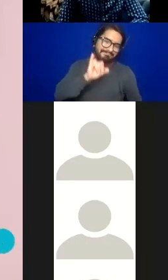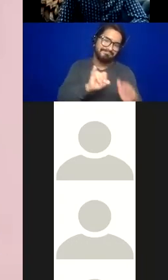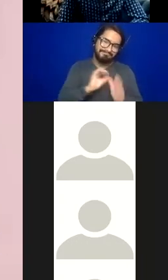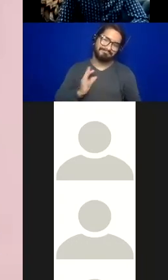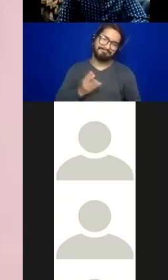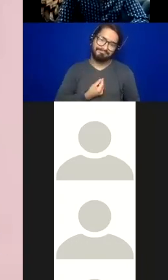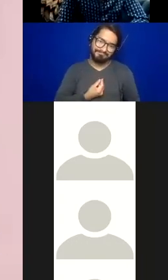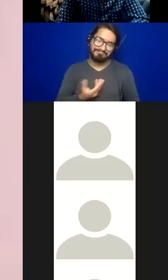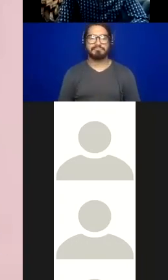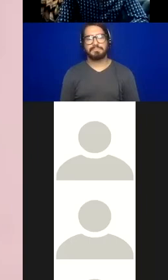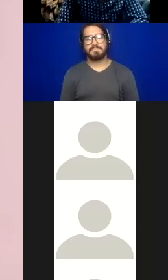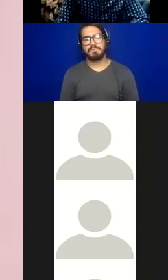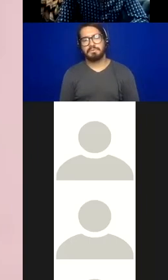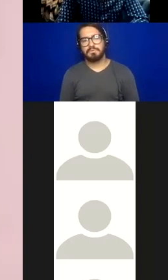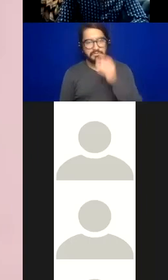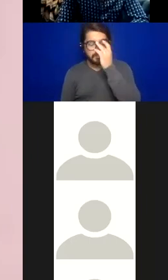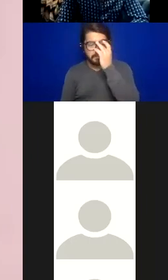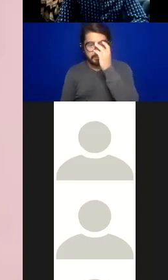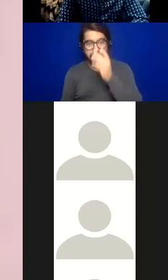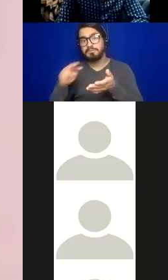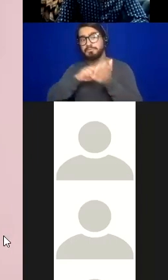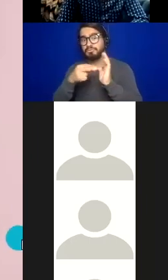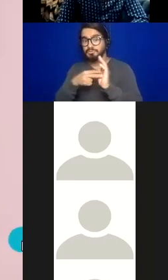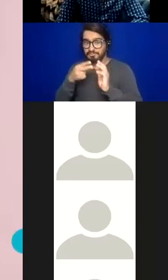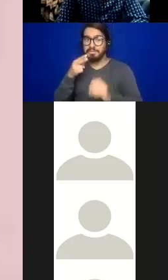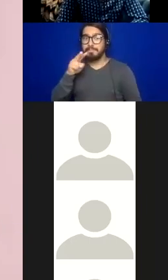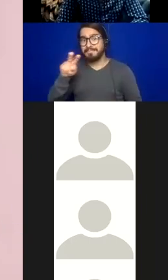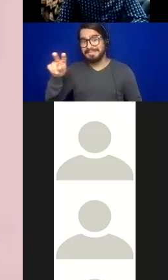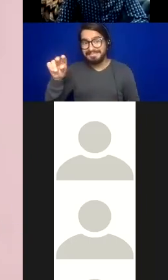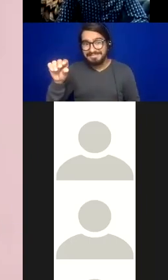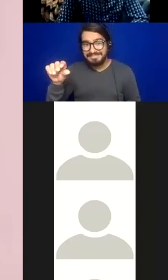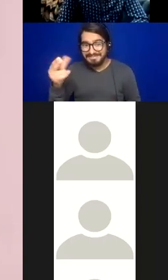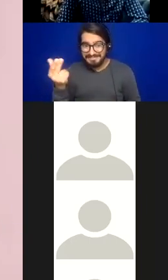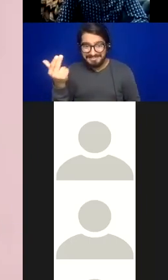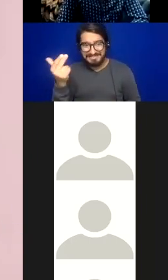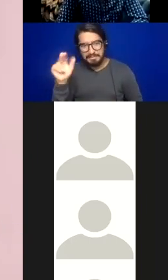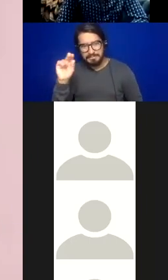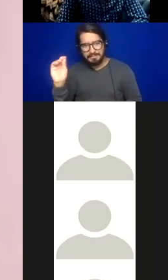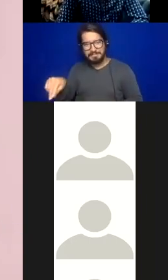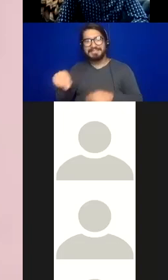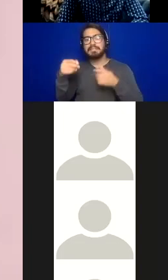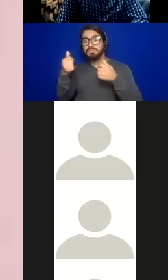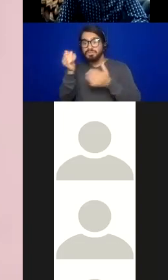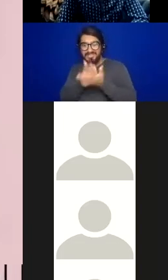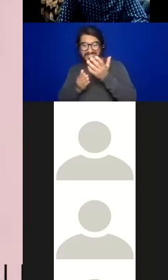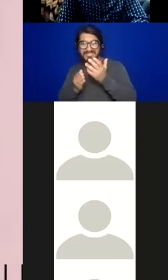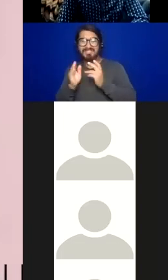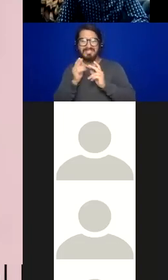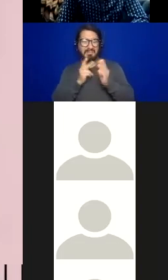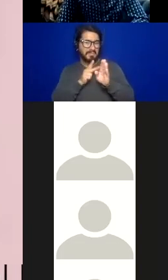And 13% reported that one or more professionals tried to stop them from being trans.